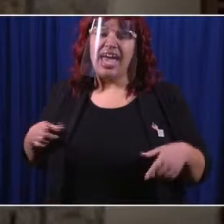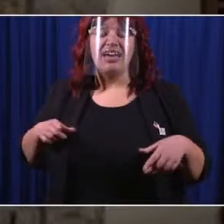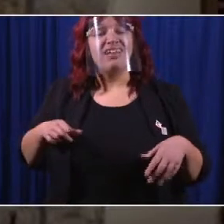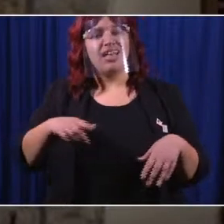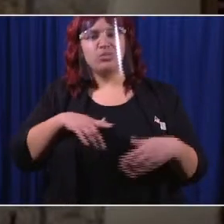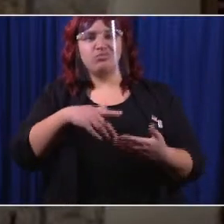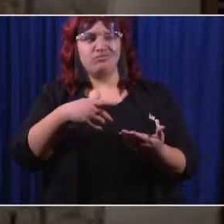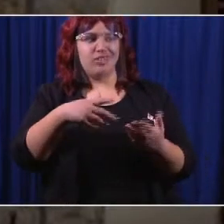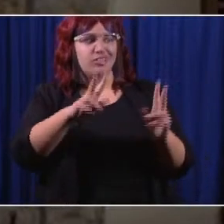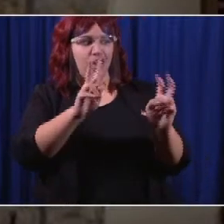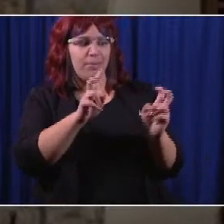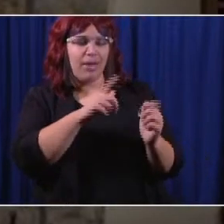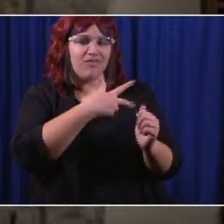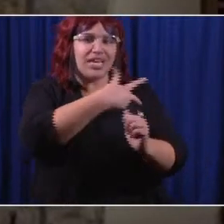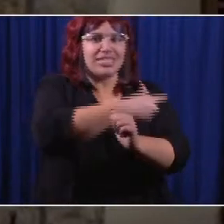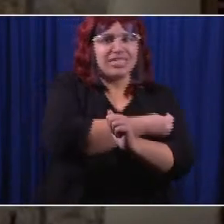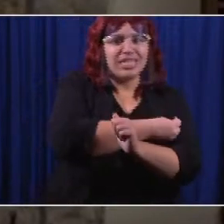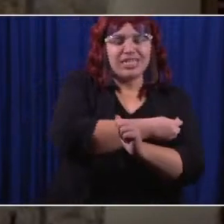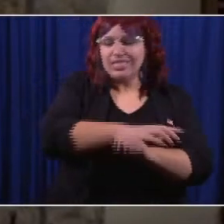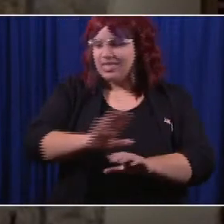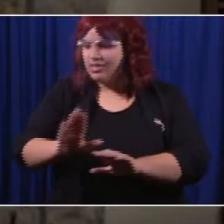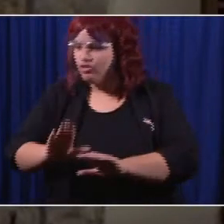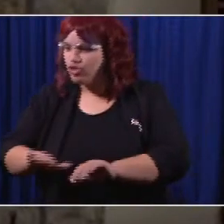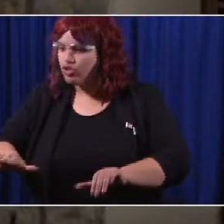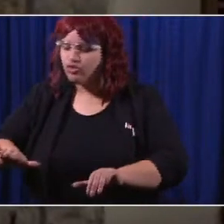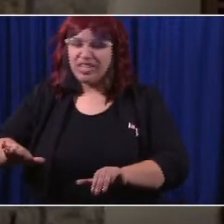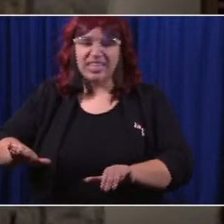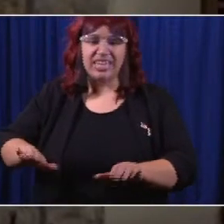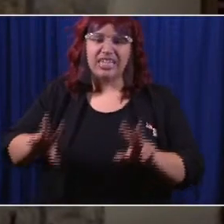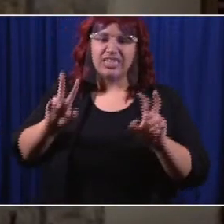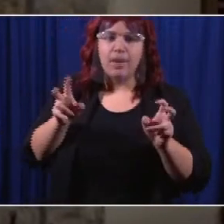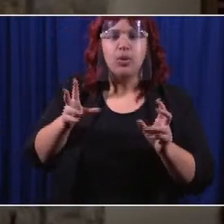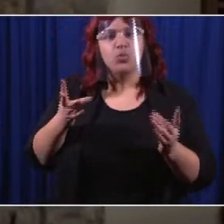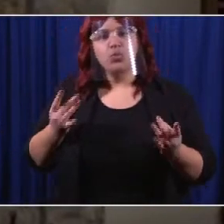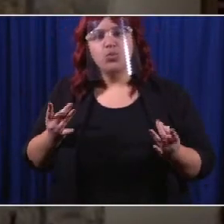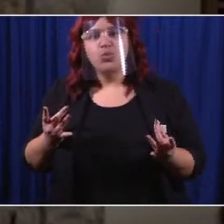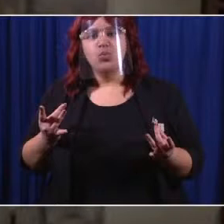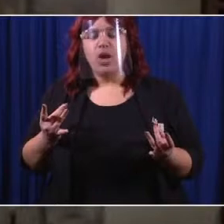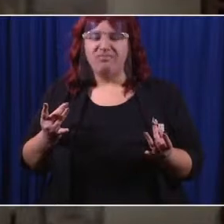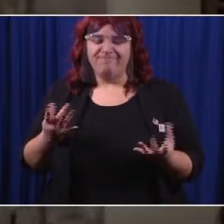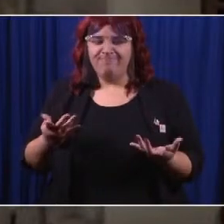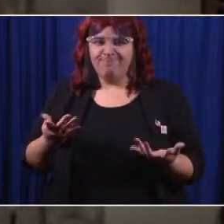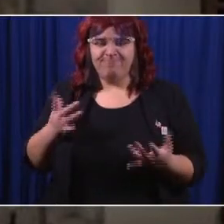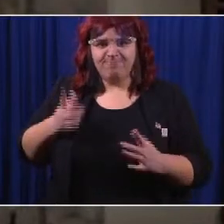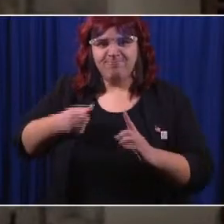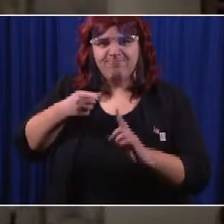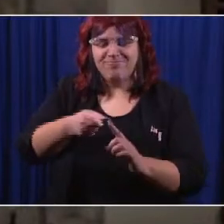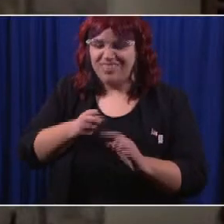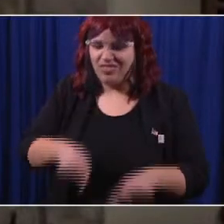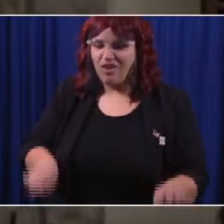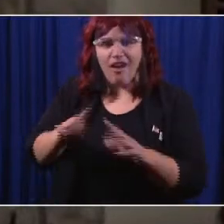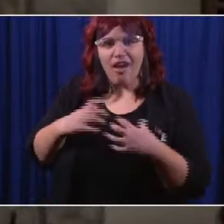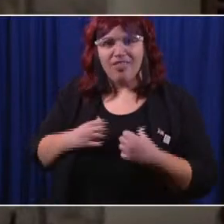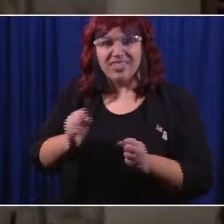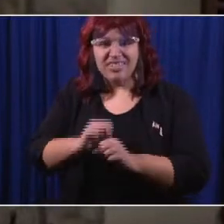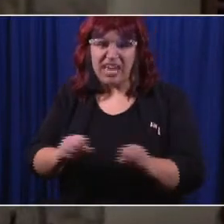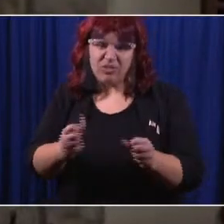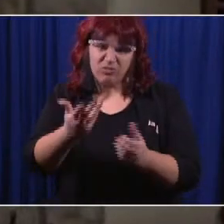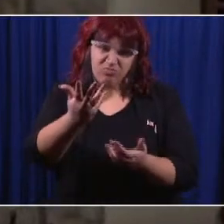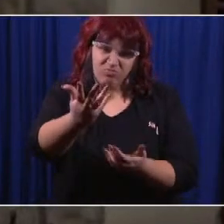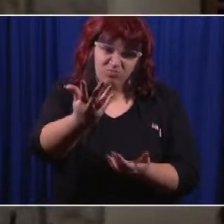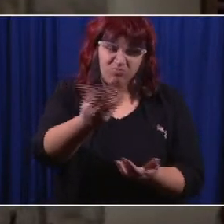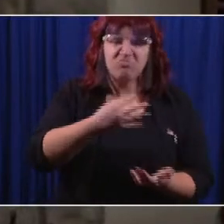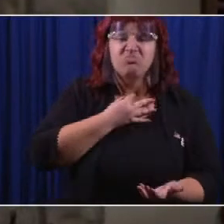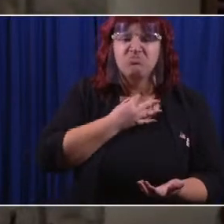vaccines and children, and just how important it is to keep kids healthy and safe. Thank you. Yeah, I mean, I think the most important thing